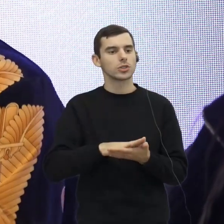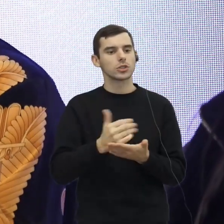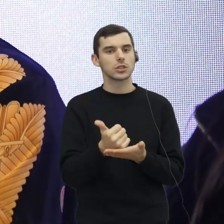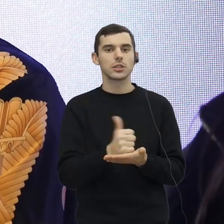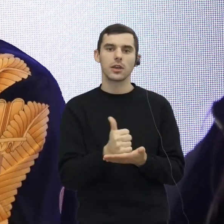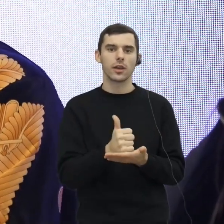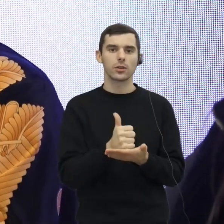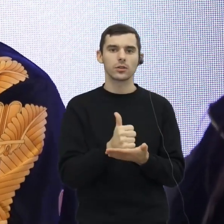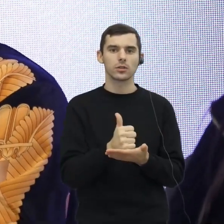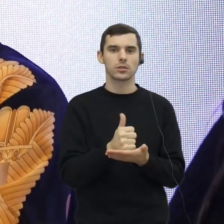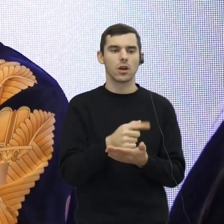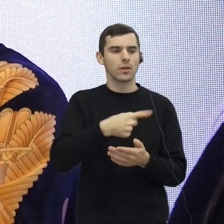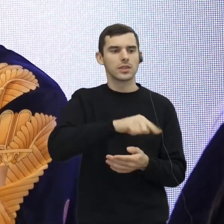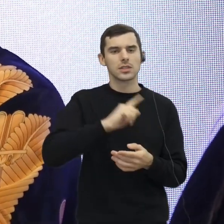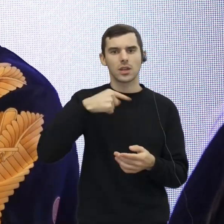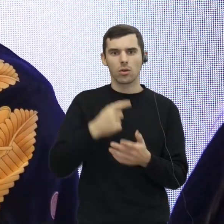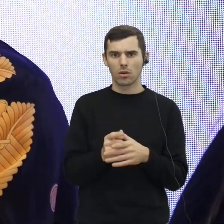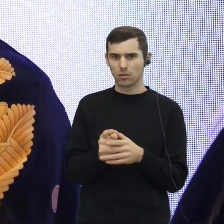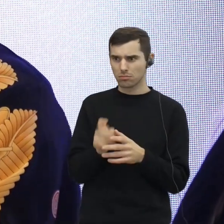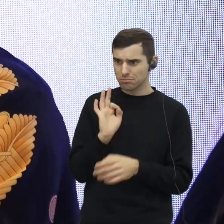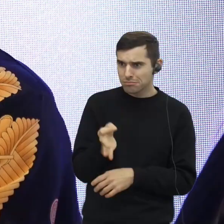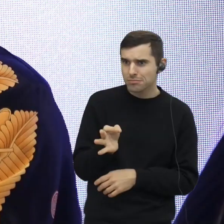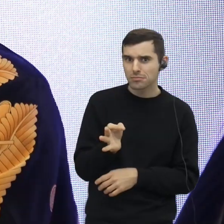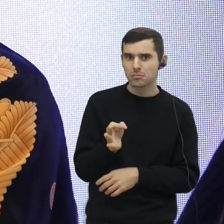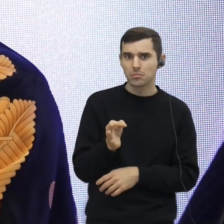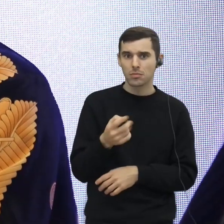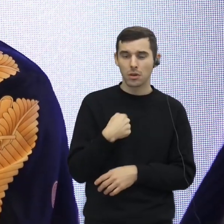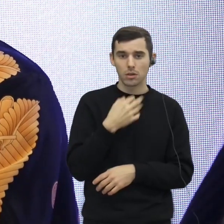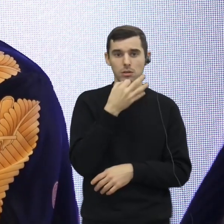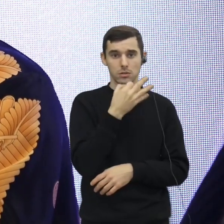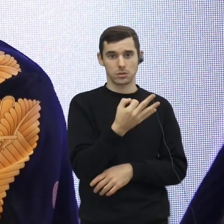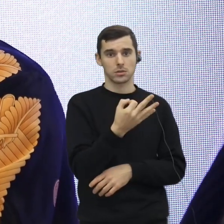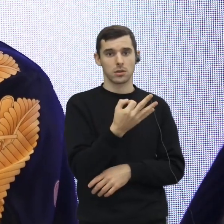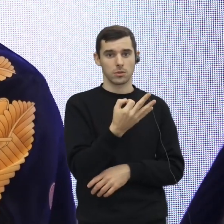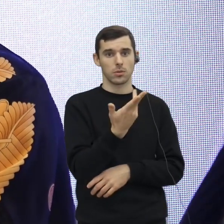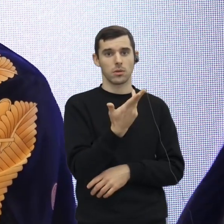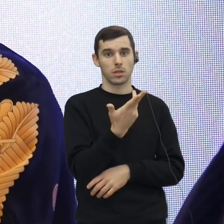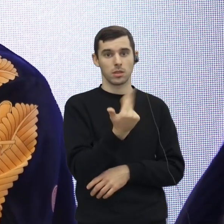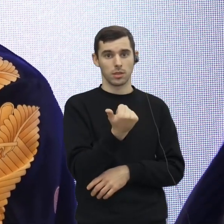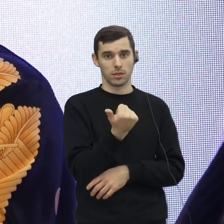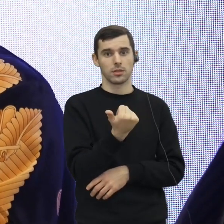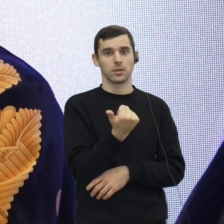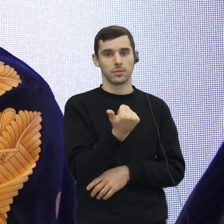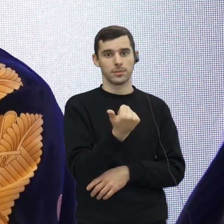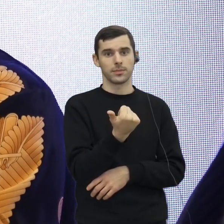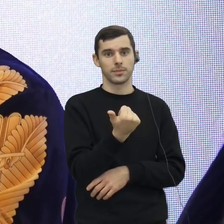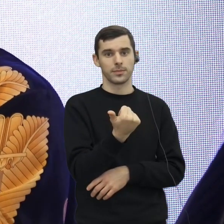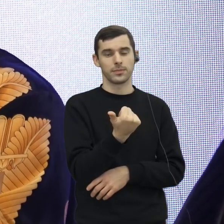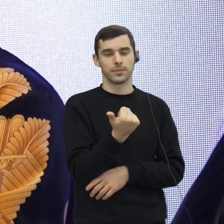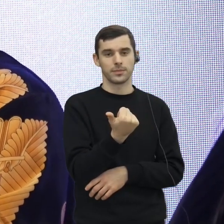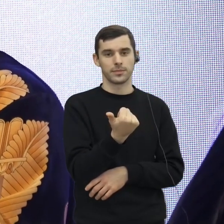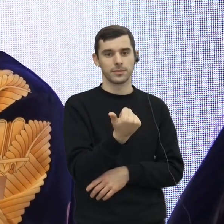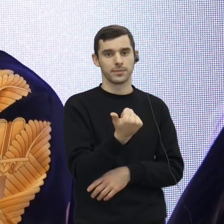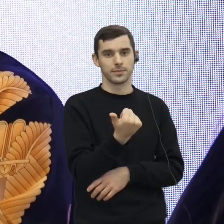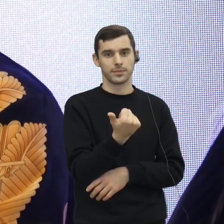but like, actually, to be honest, then I'd just turn it kind of like I think I'm quite like mildly gay. If I could